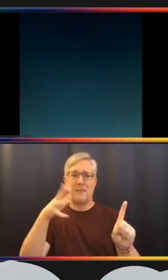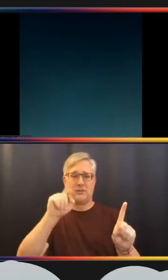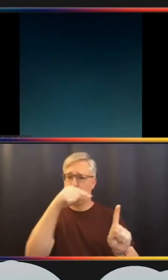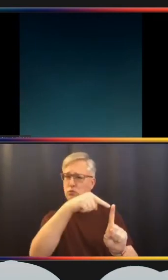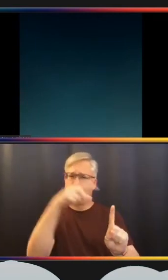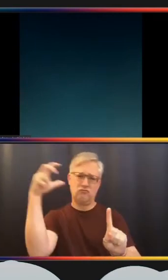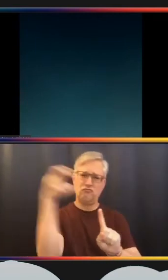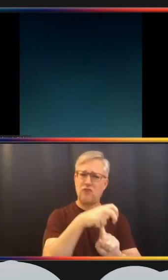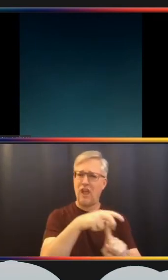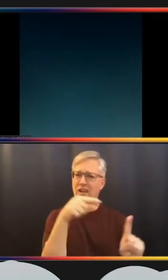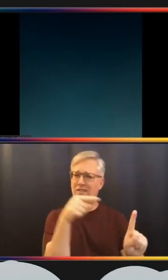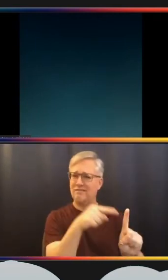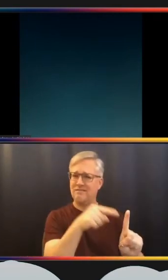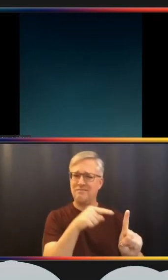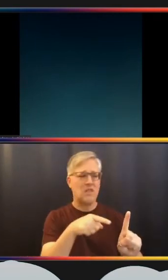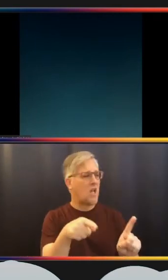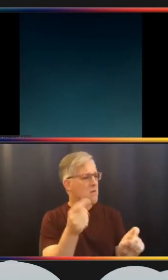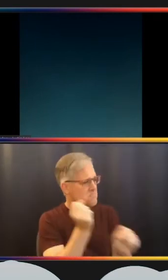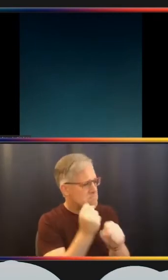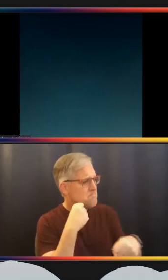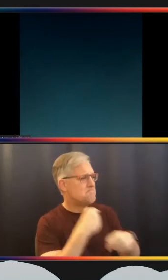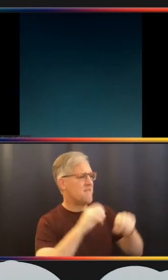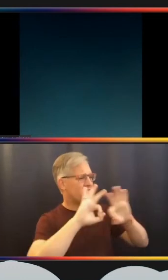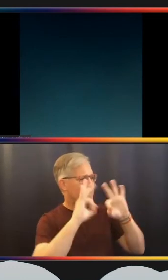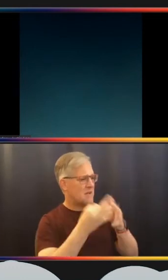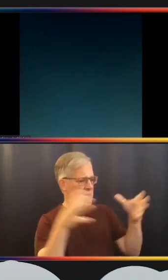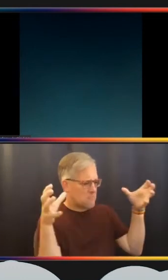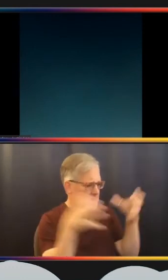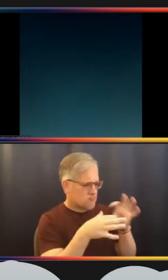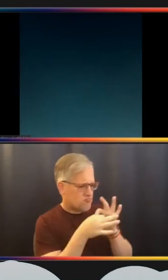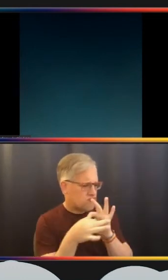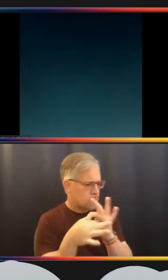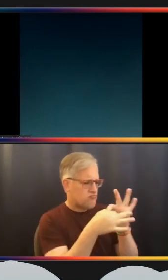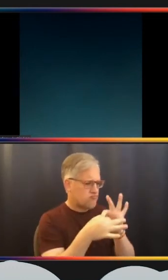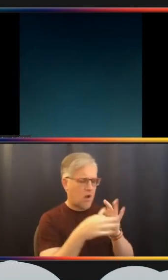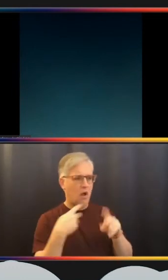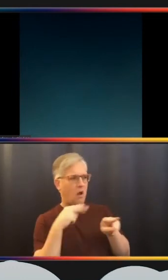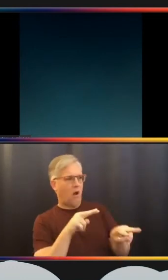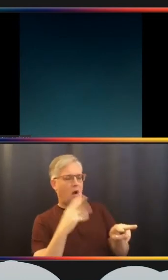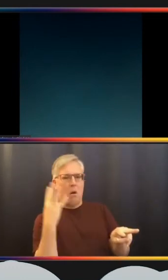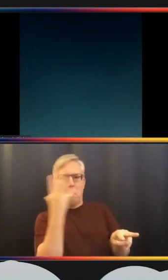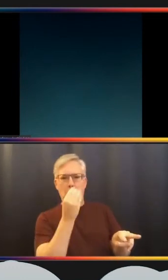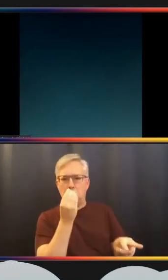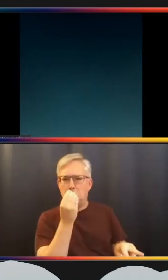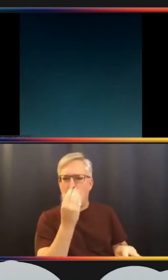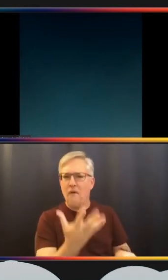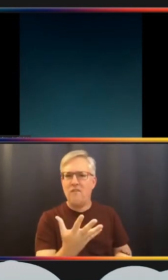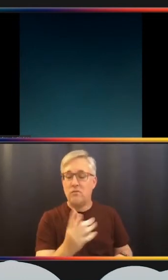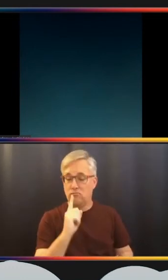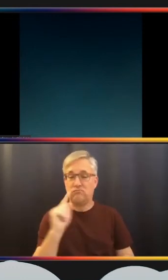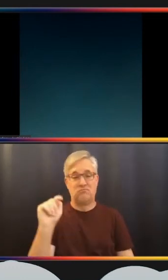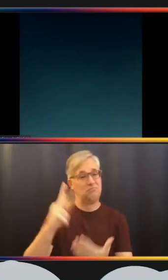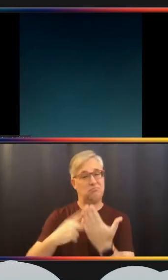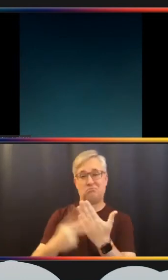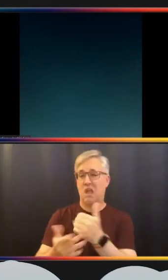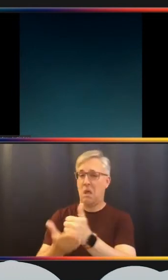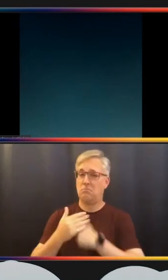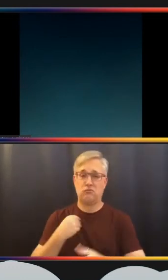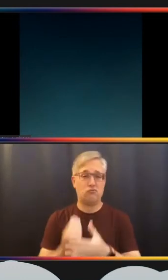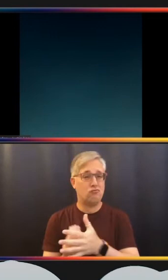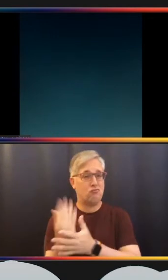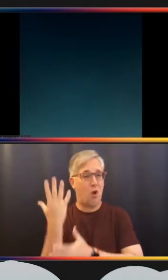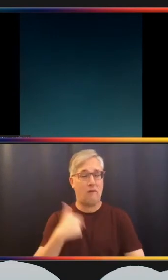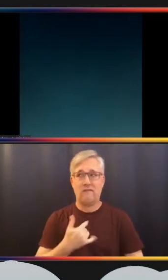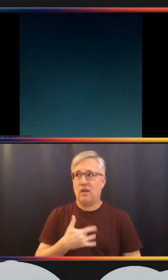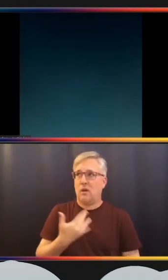chosen families that are so beautiful. So I've definitely grown a lot because of the show, and I feel very lucky to be